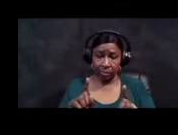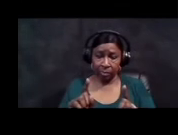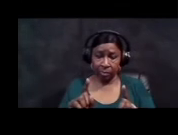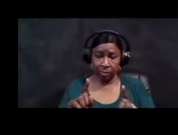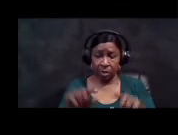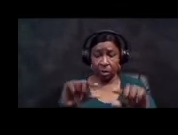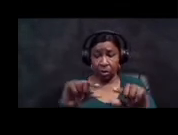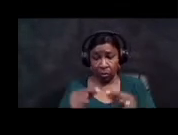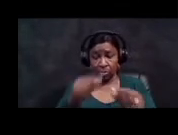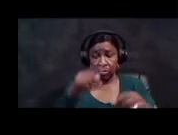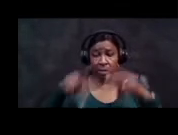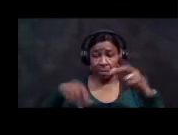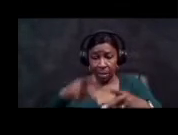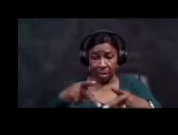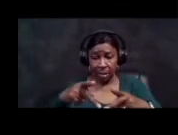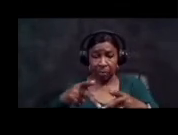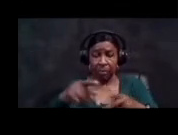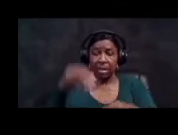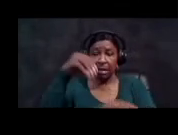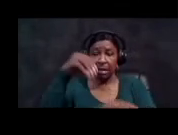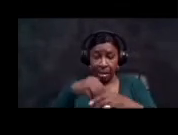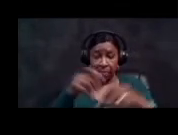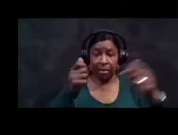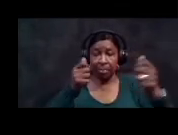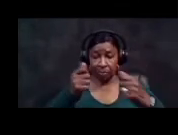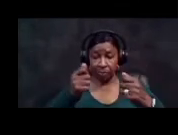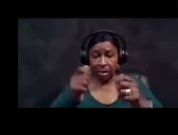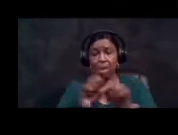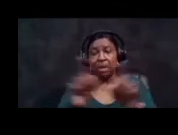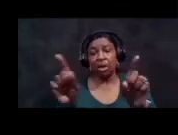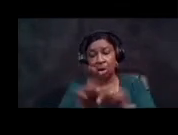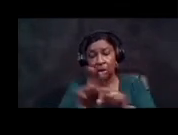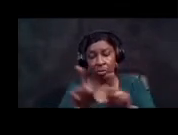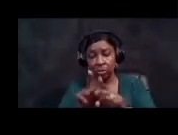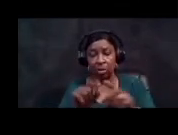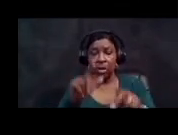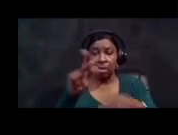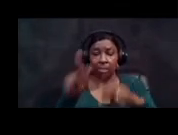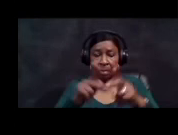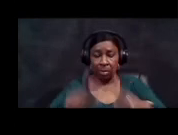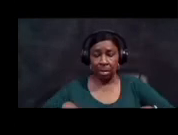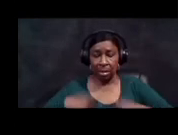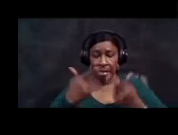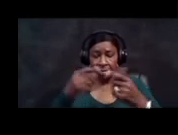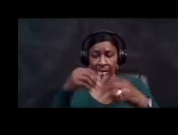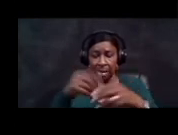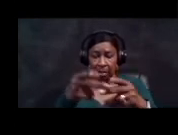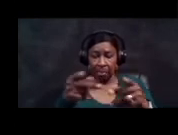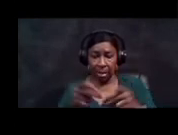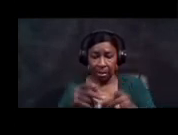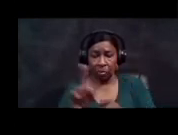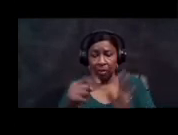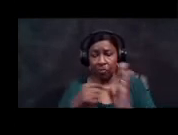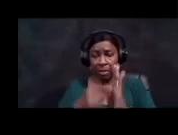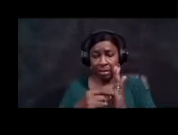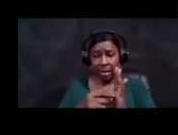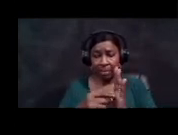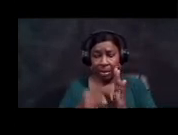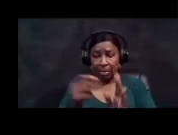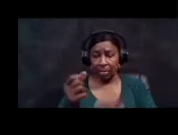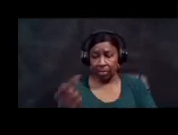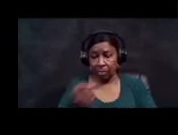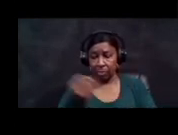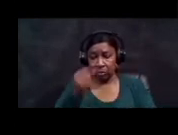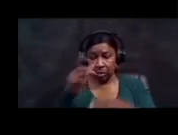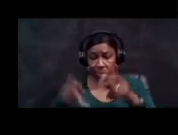groups of people within administration, but also people living in places where, for example, detention facilities might